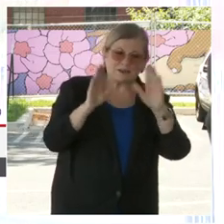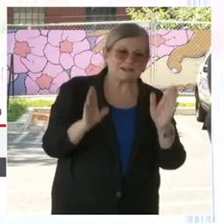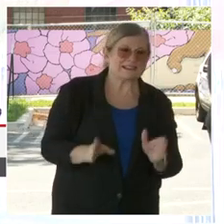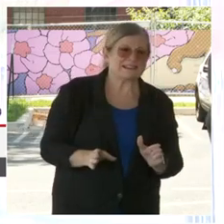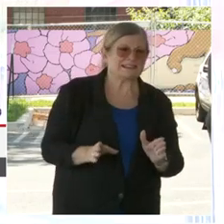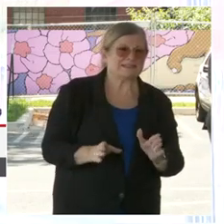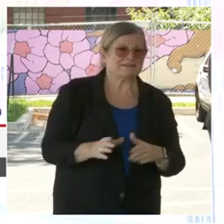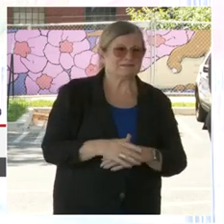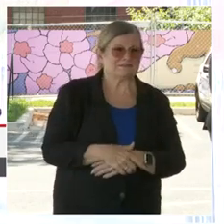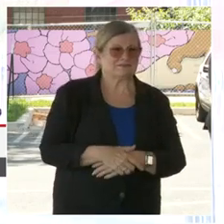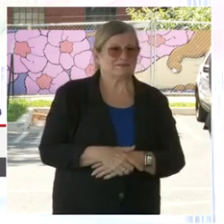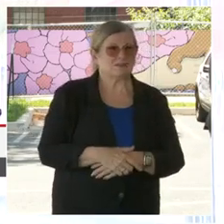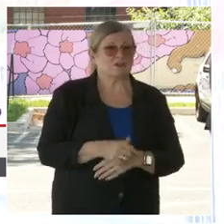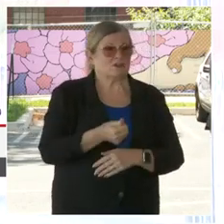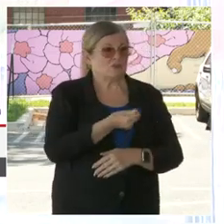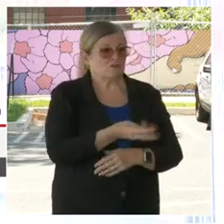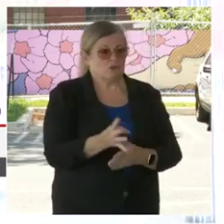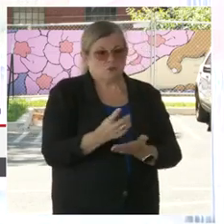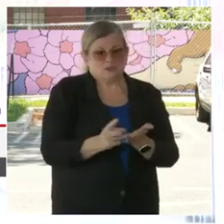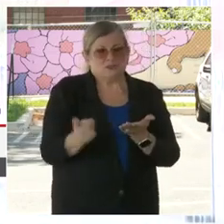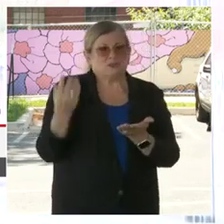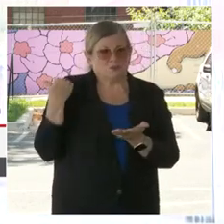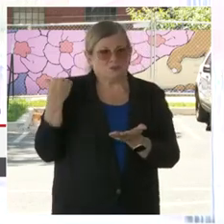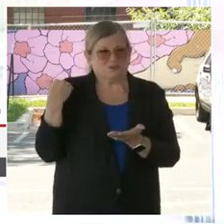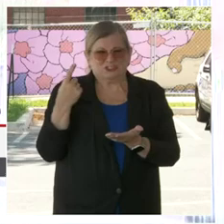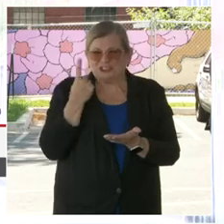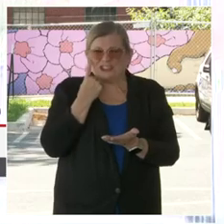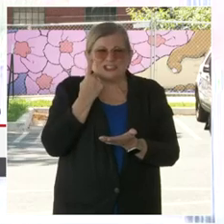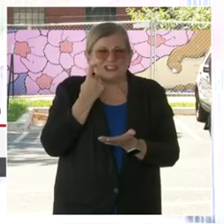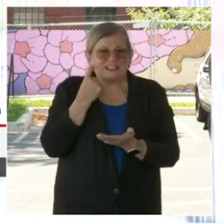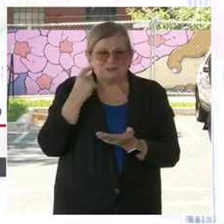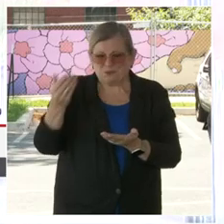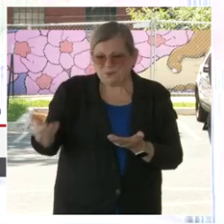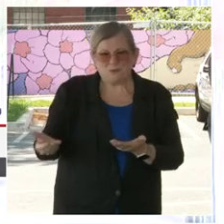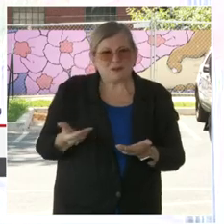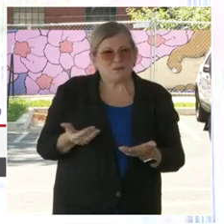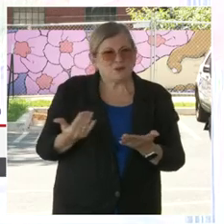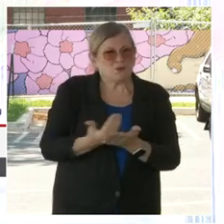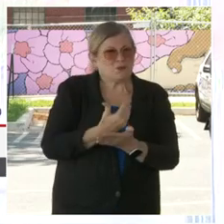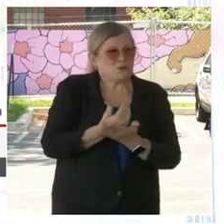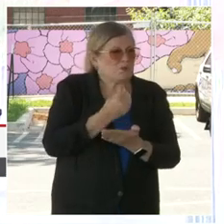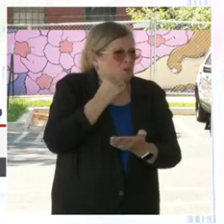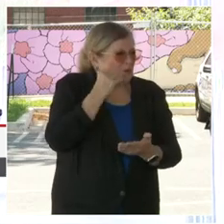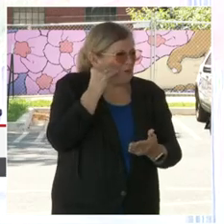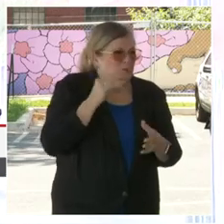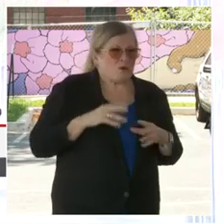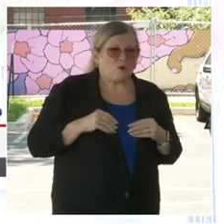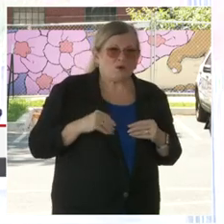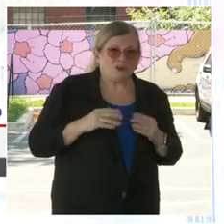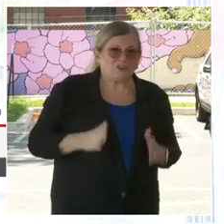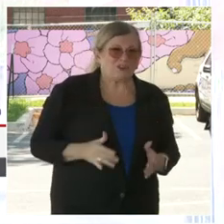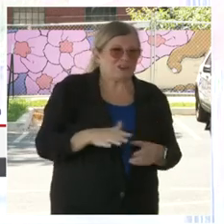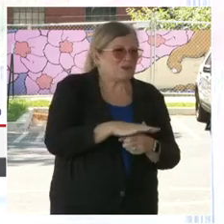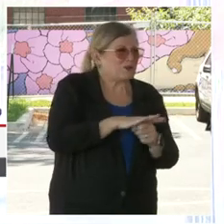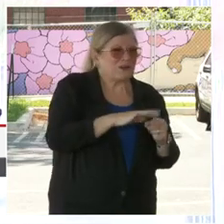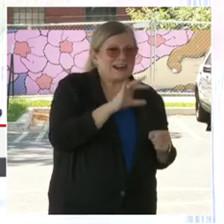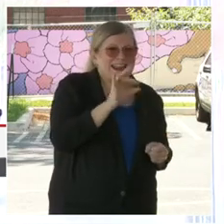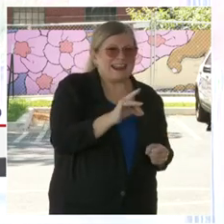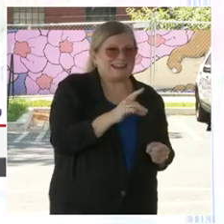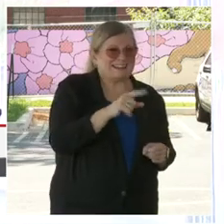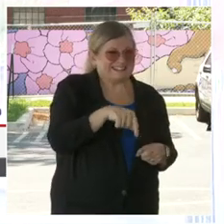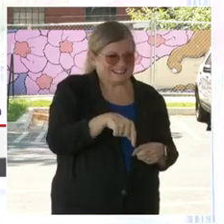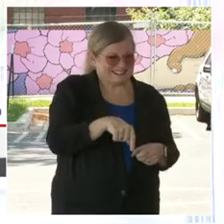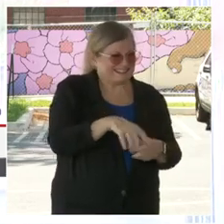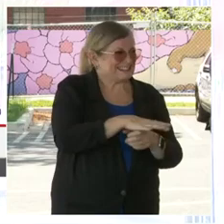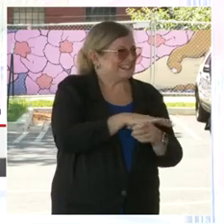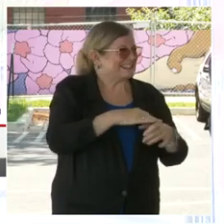just a few weeks ago, we welcomed new homeowners, new Ward 8 residents right on this campus who